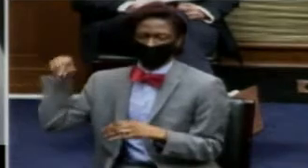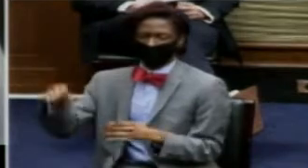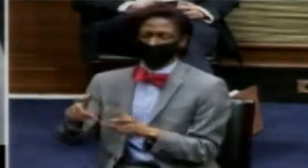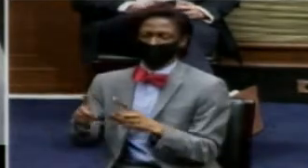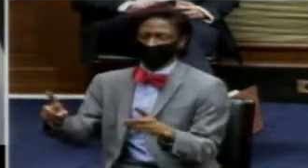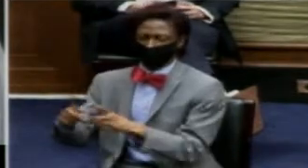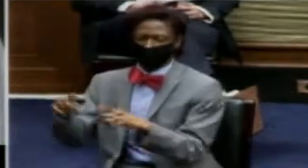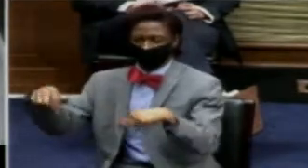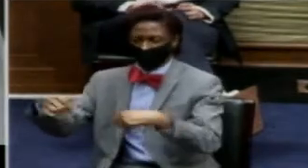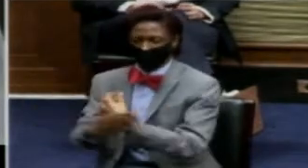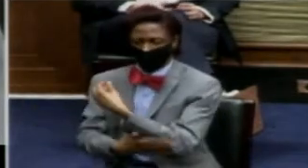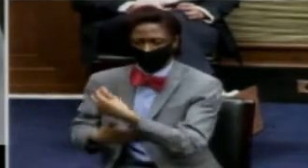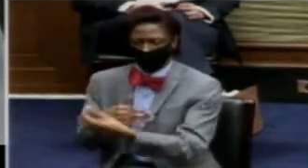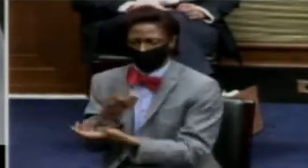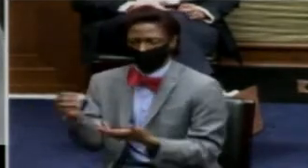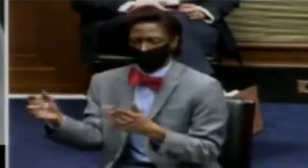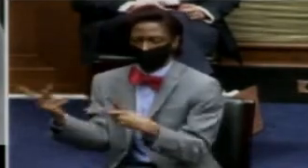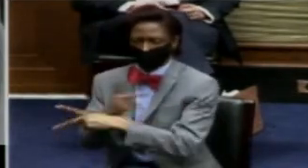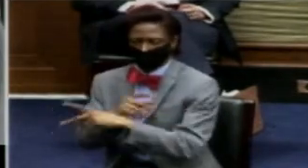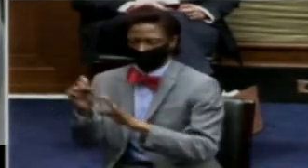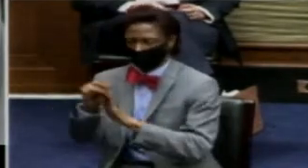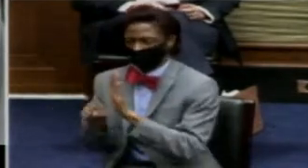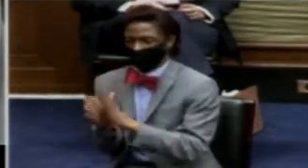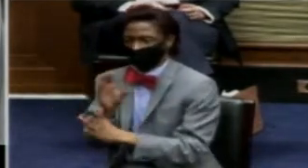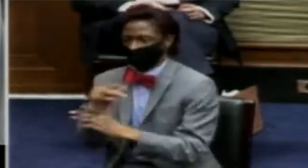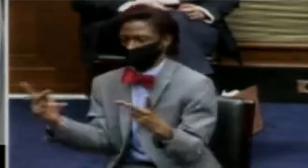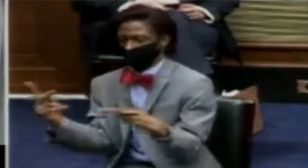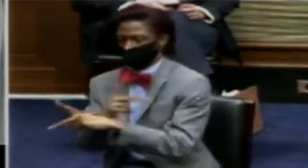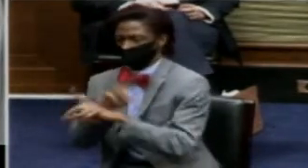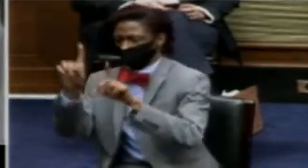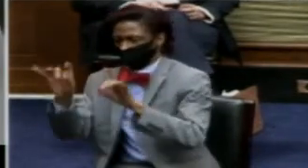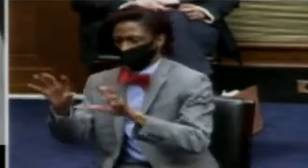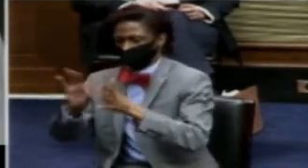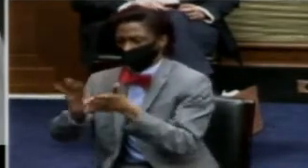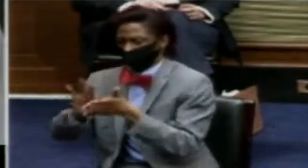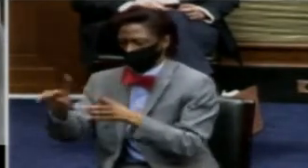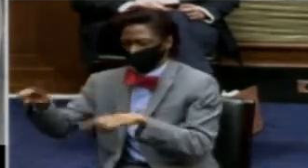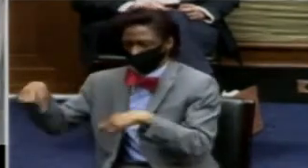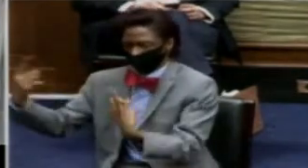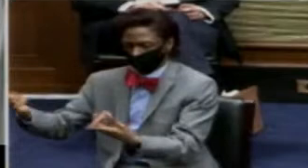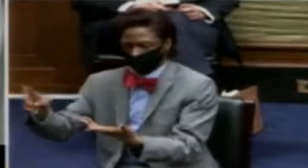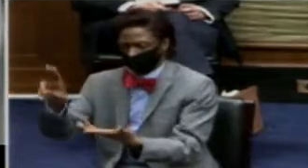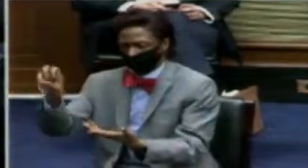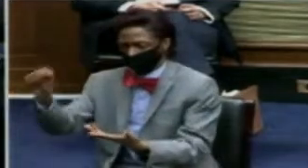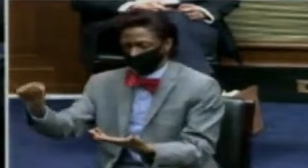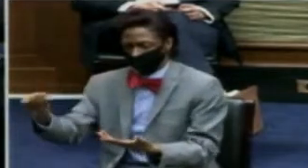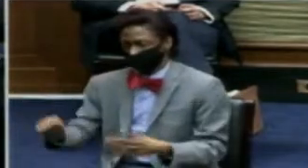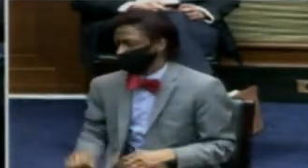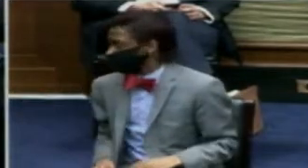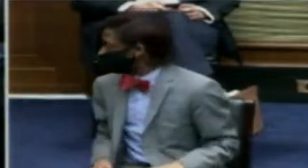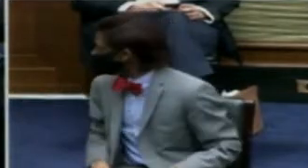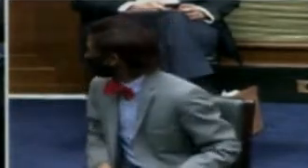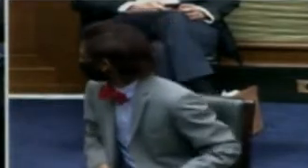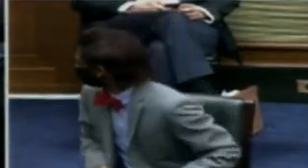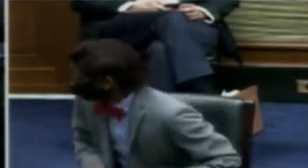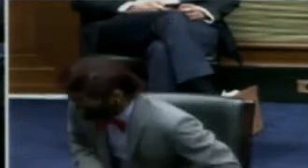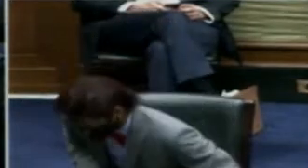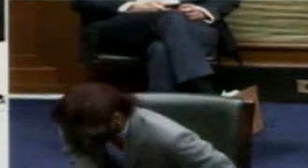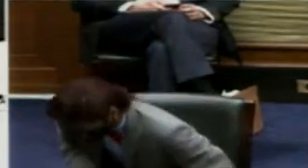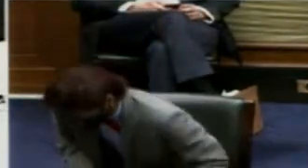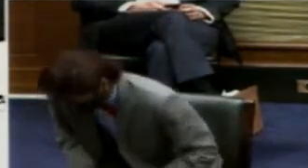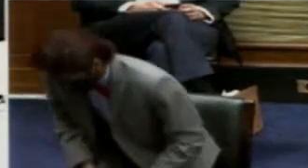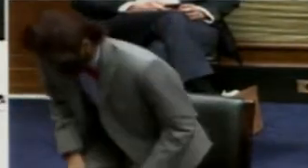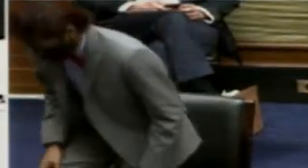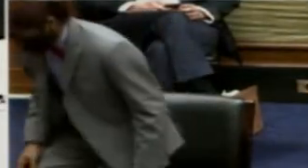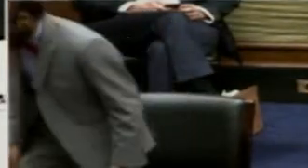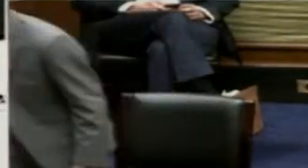state, and arguably the worst test scores in the country. Well, I would disagree with that assessment, Congressman. I don't know